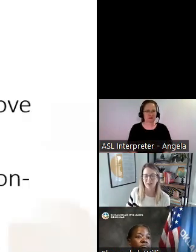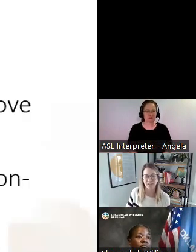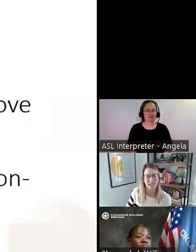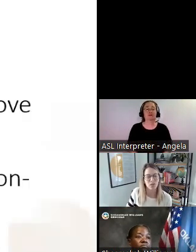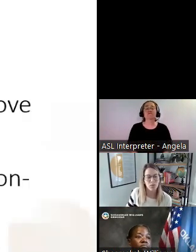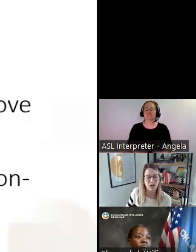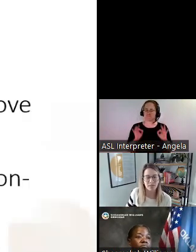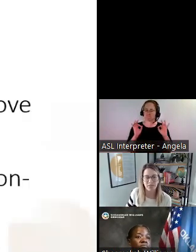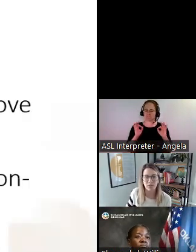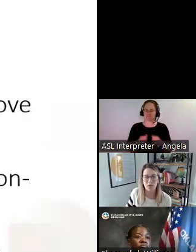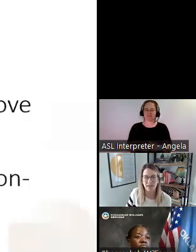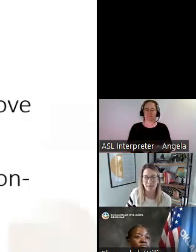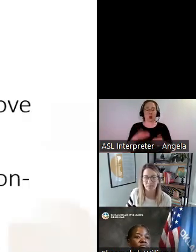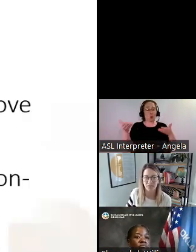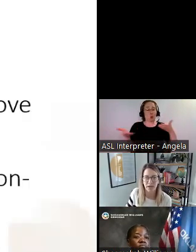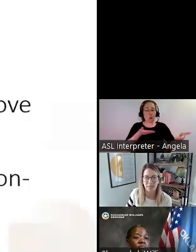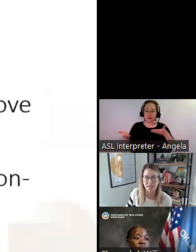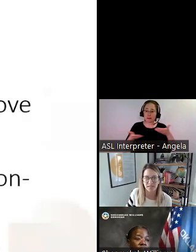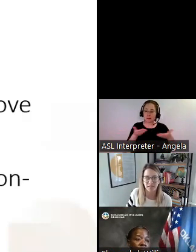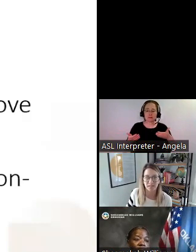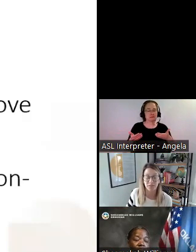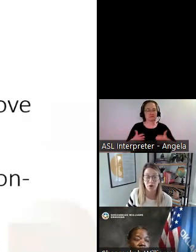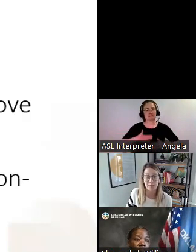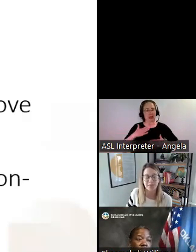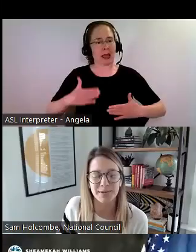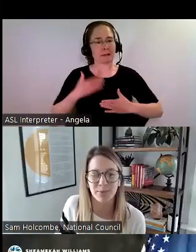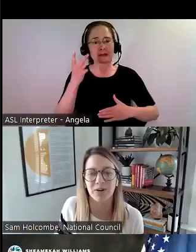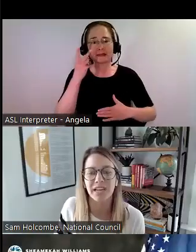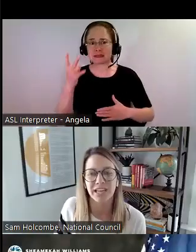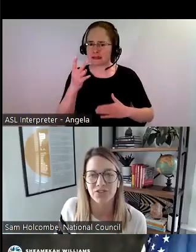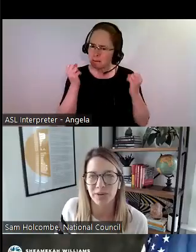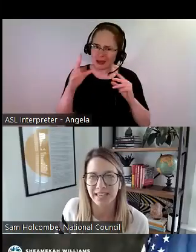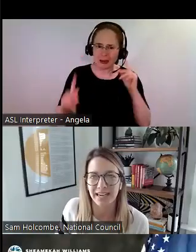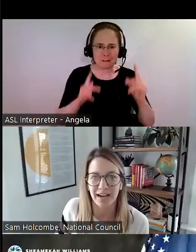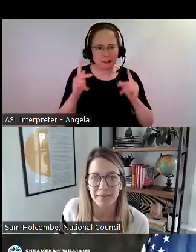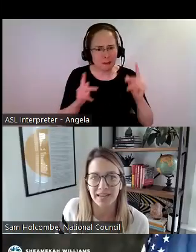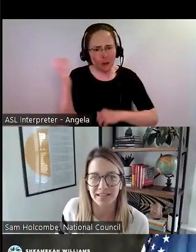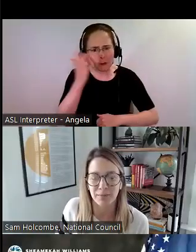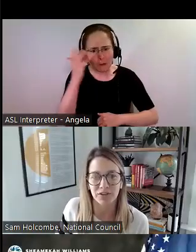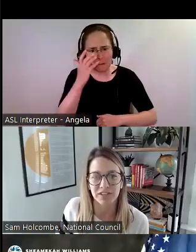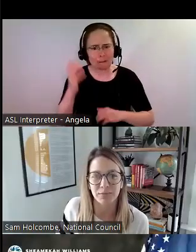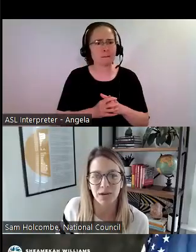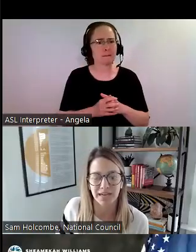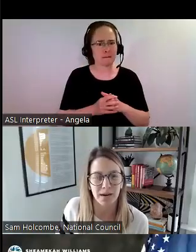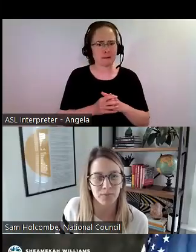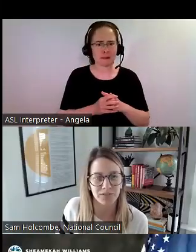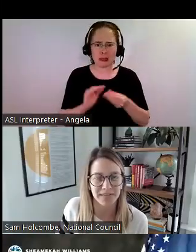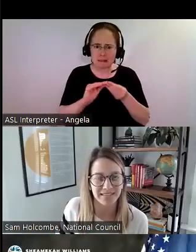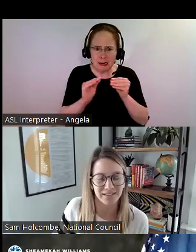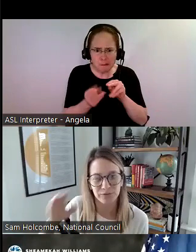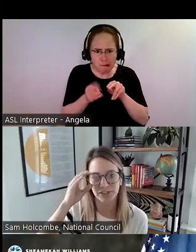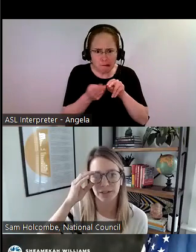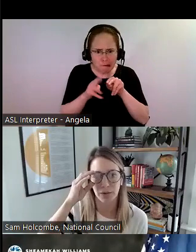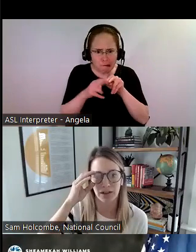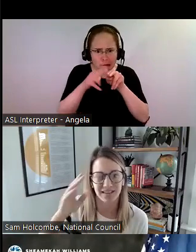Great, wonderful. Well, welcome everyone. I'm so happy to see so many people joining and the numbers keep going up,